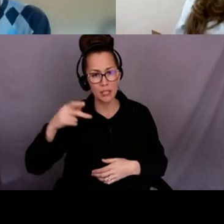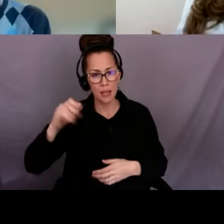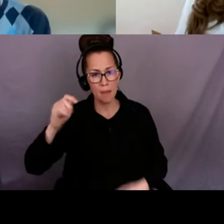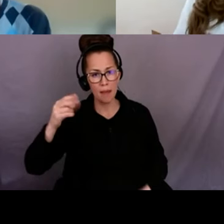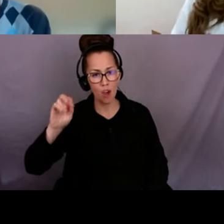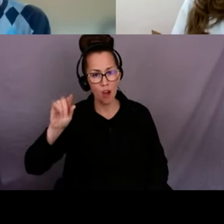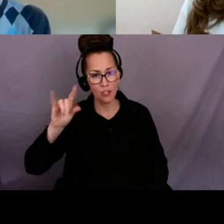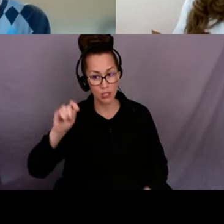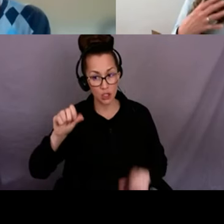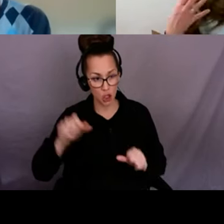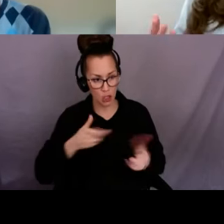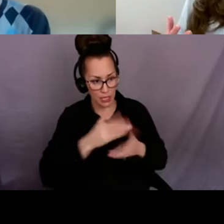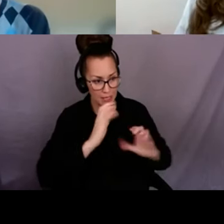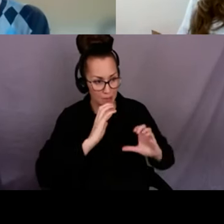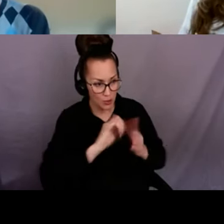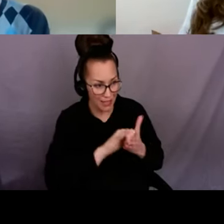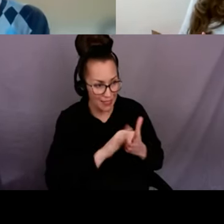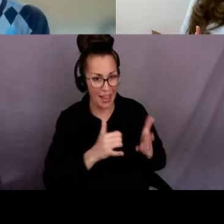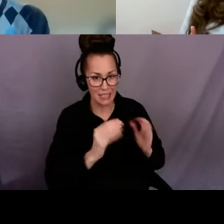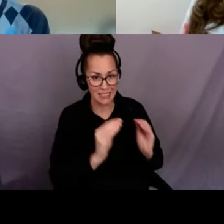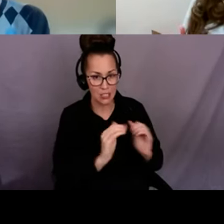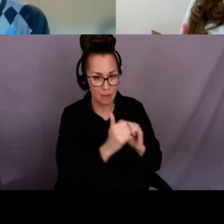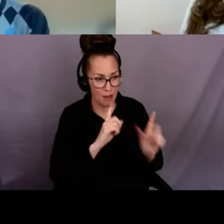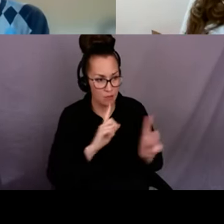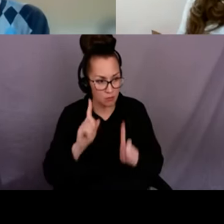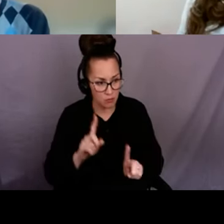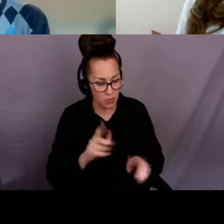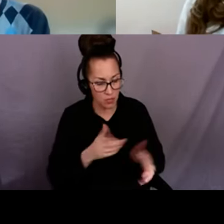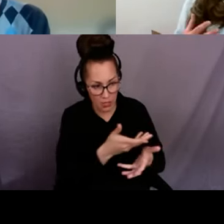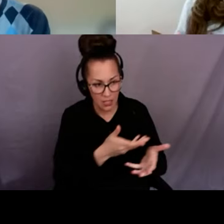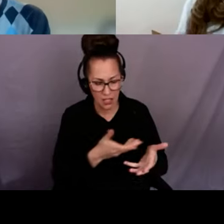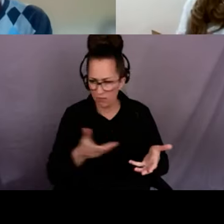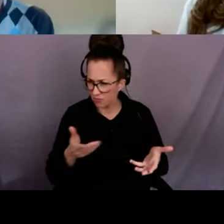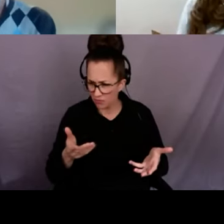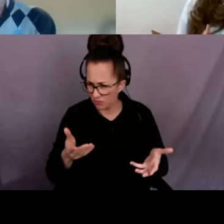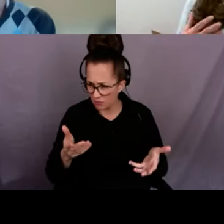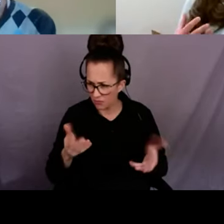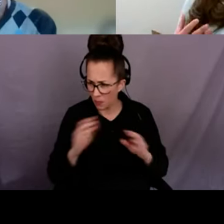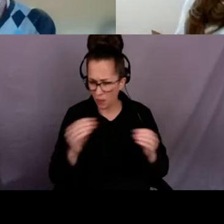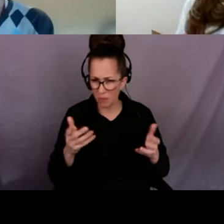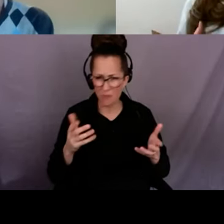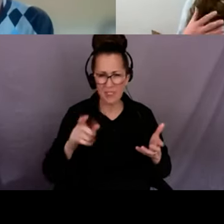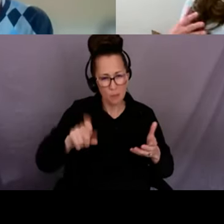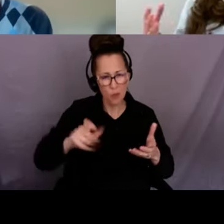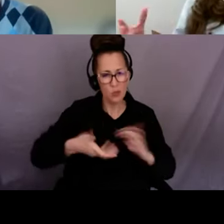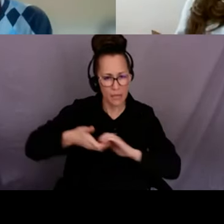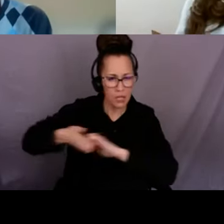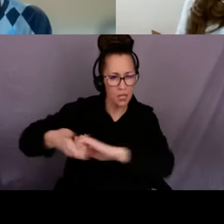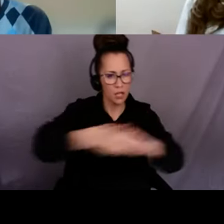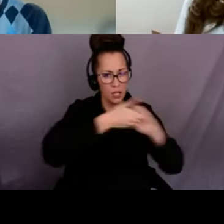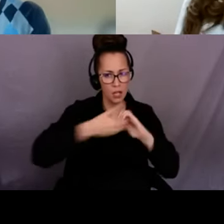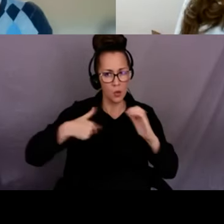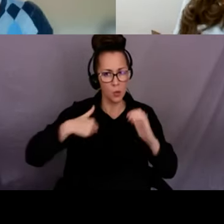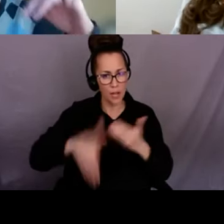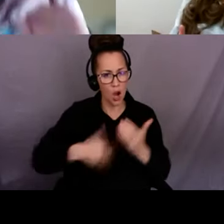speak to other people and learn them. That's part of how we all maintain this advocacy. We all work together and we all learn and we go out and we